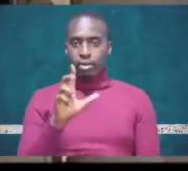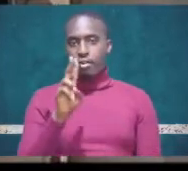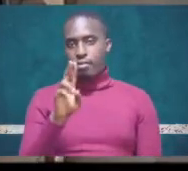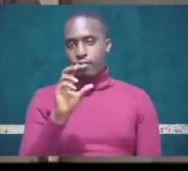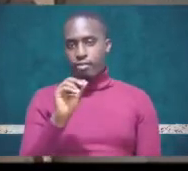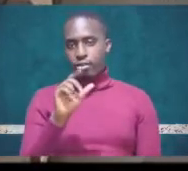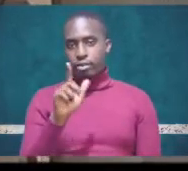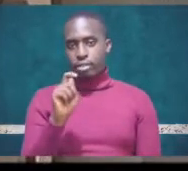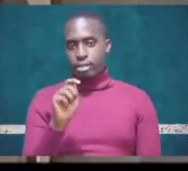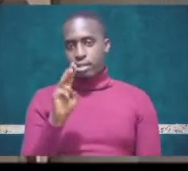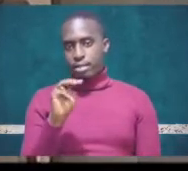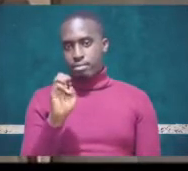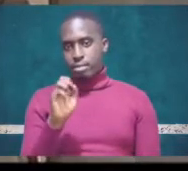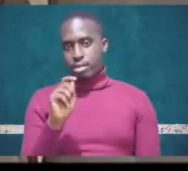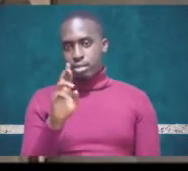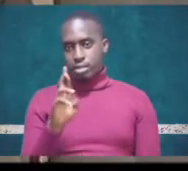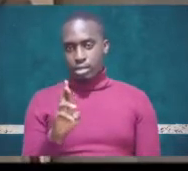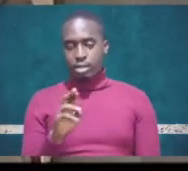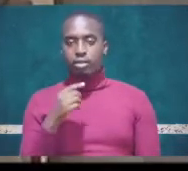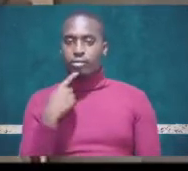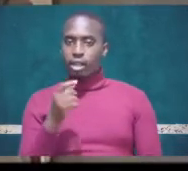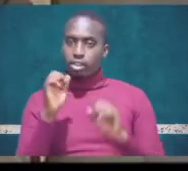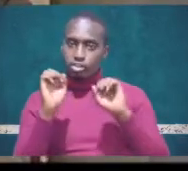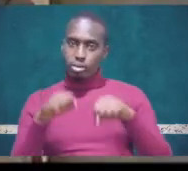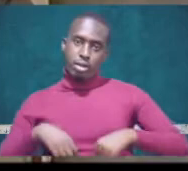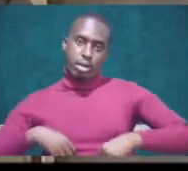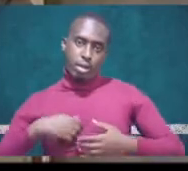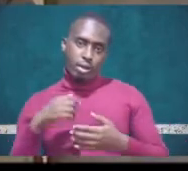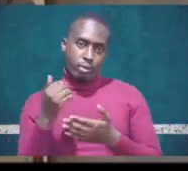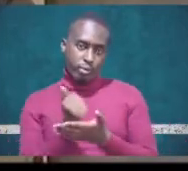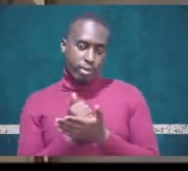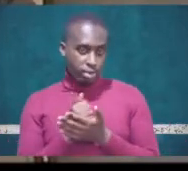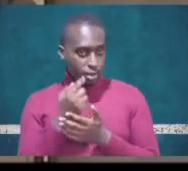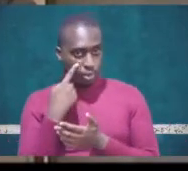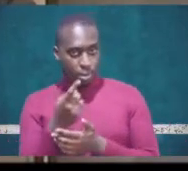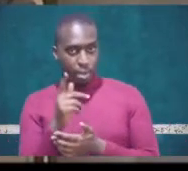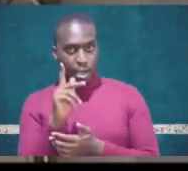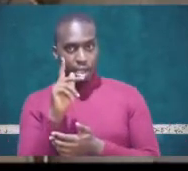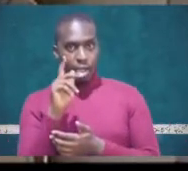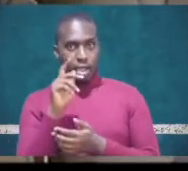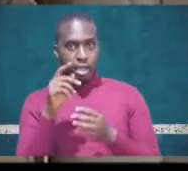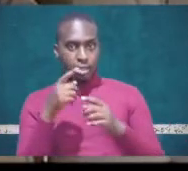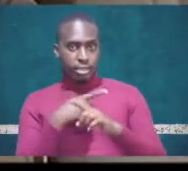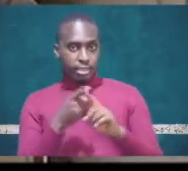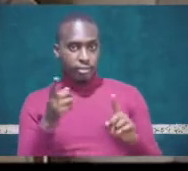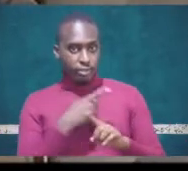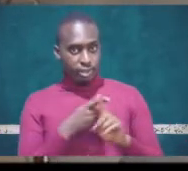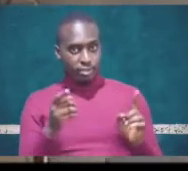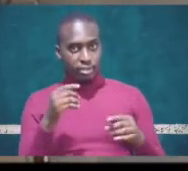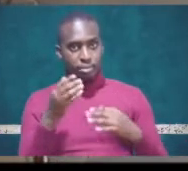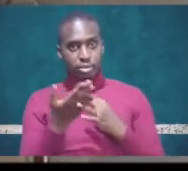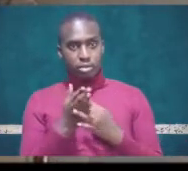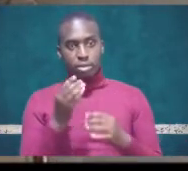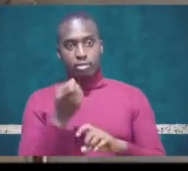voltmeter. So this voltmeter, it is going to measure the potential difference across